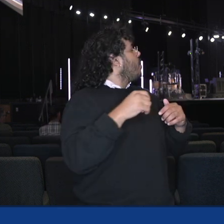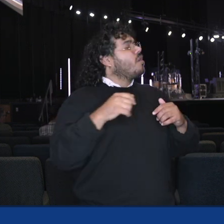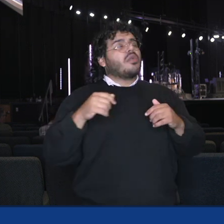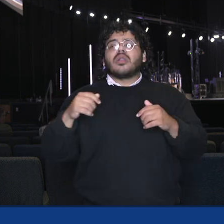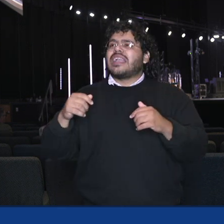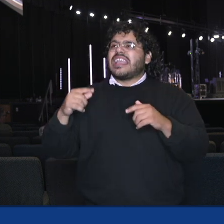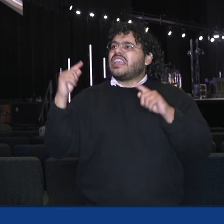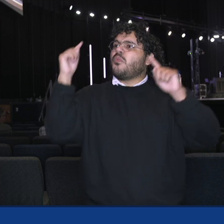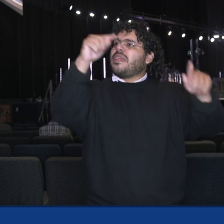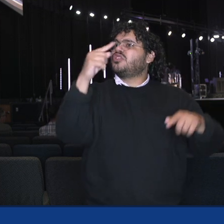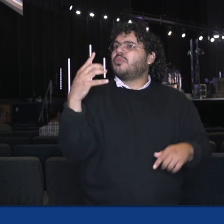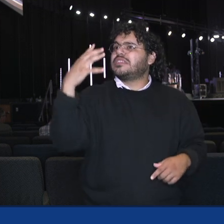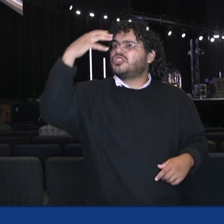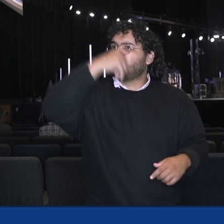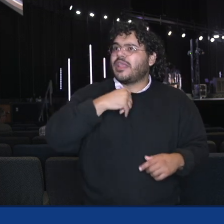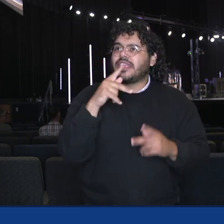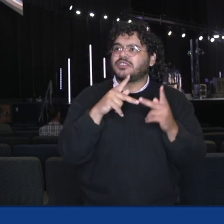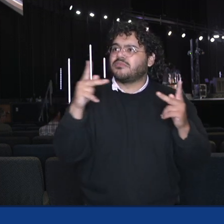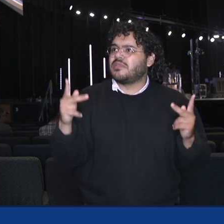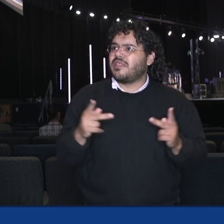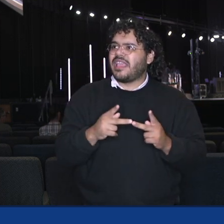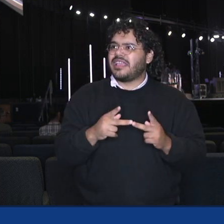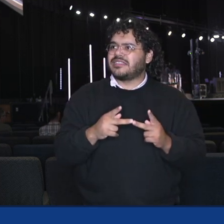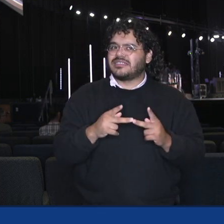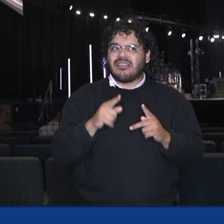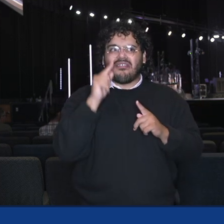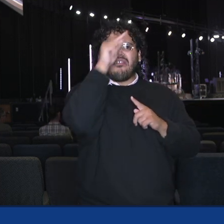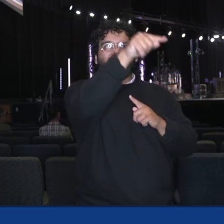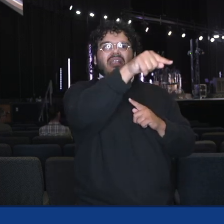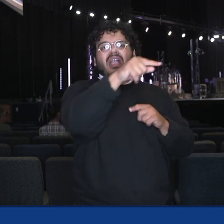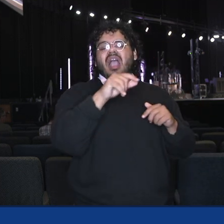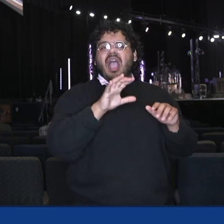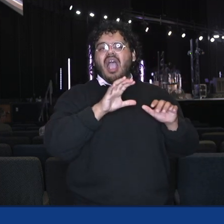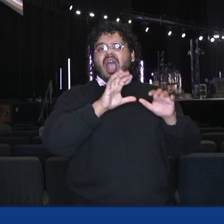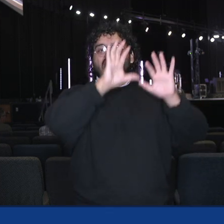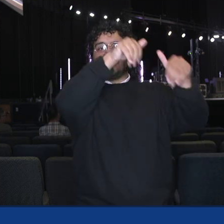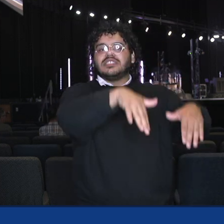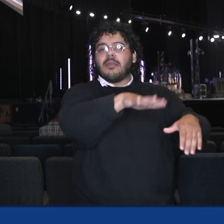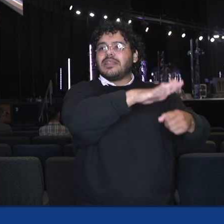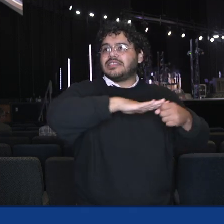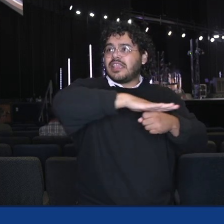cemetery across the sea from a nowhere town.